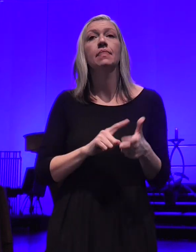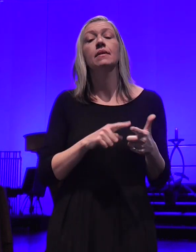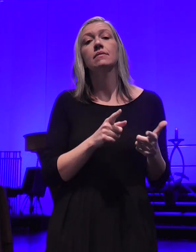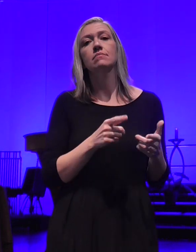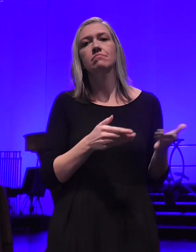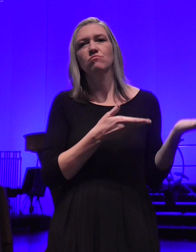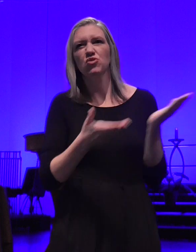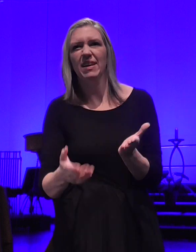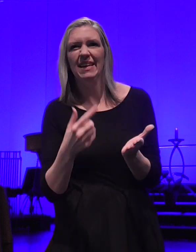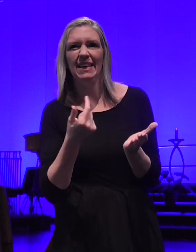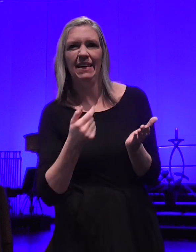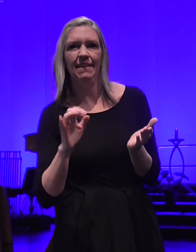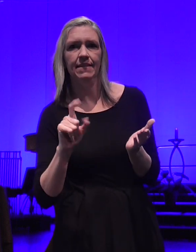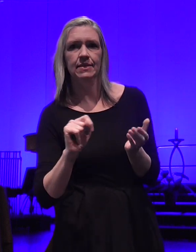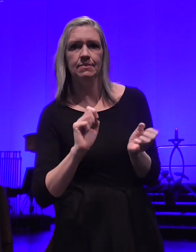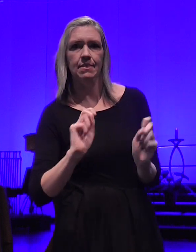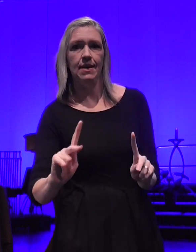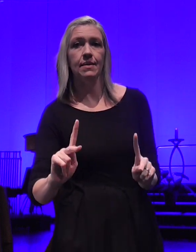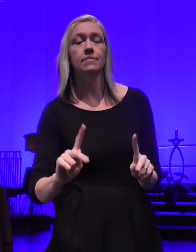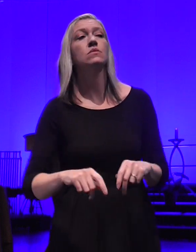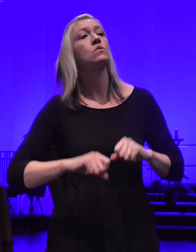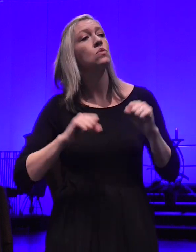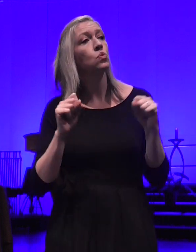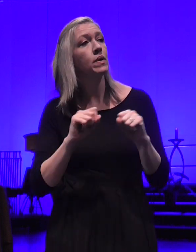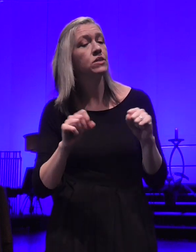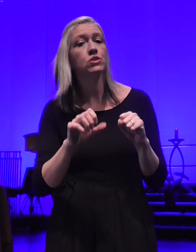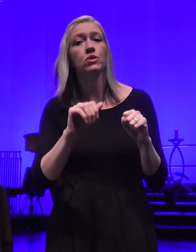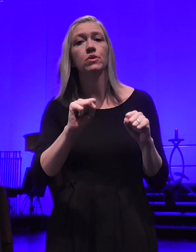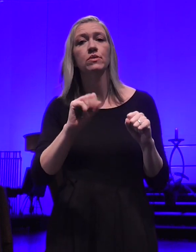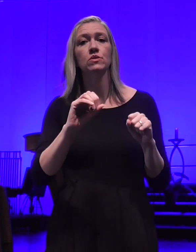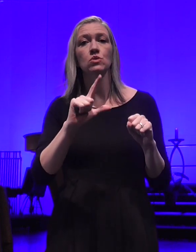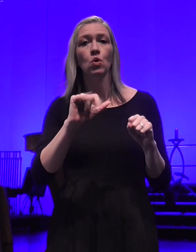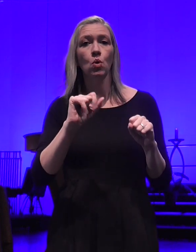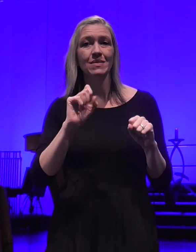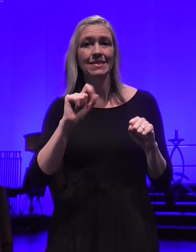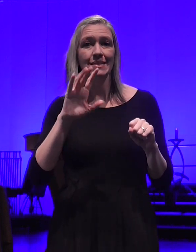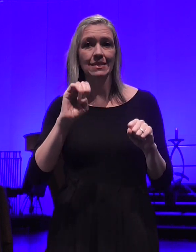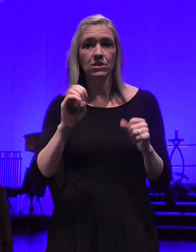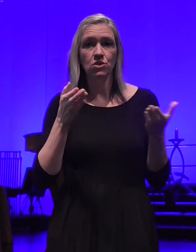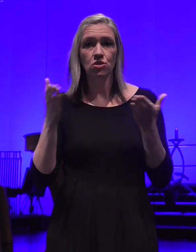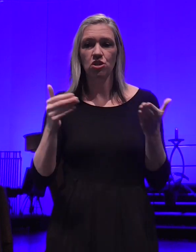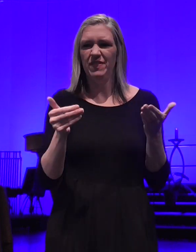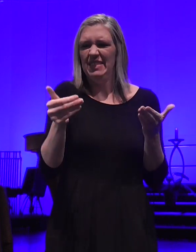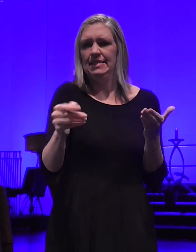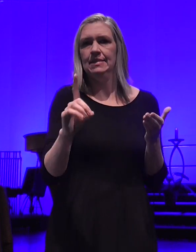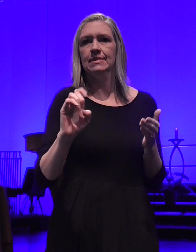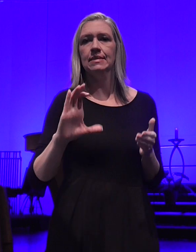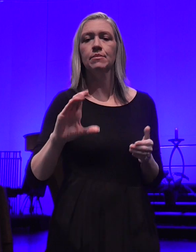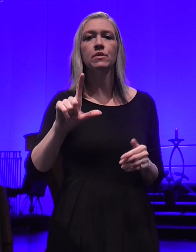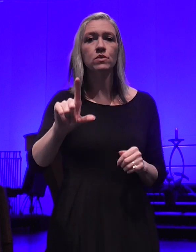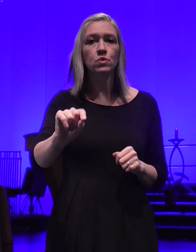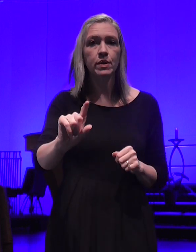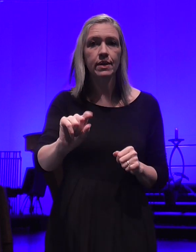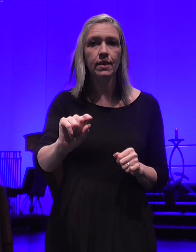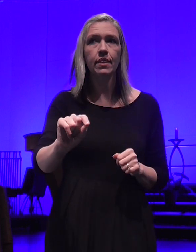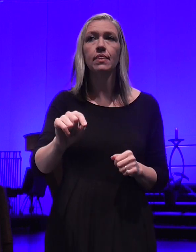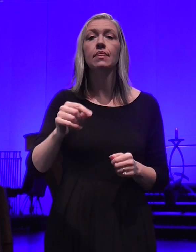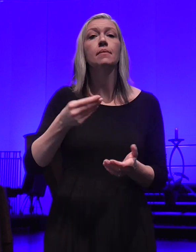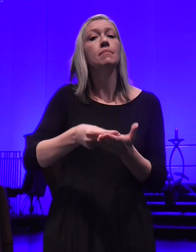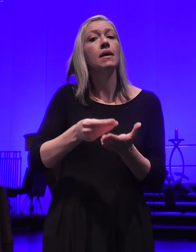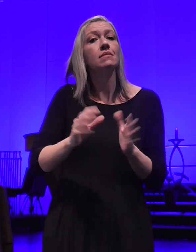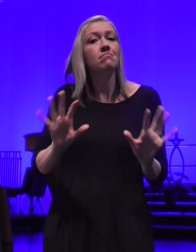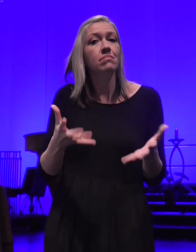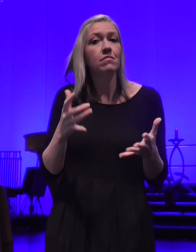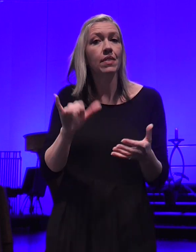gifts. Winter solstice service is coming up December 20th. All the proceeds of that